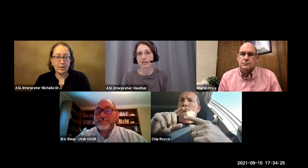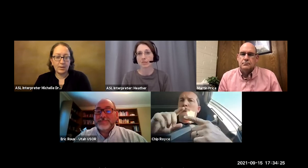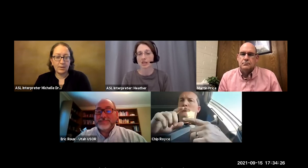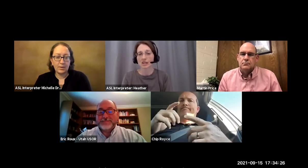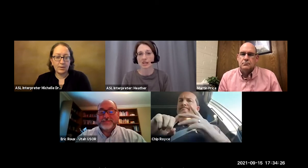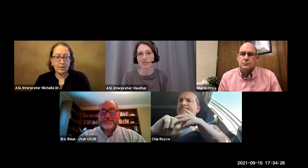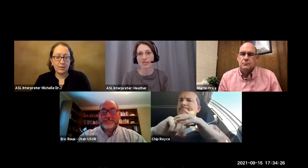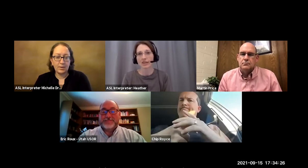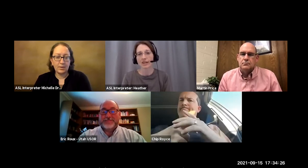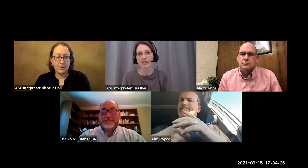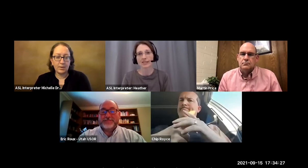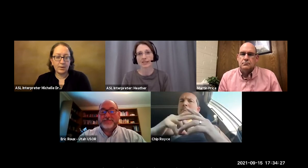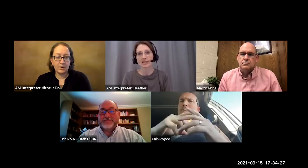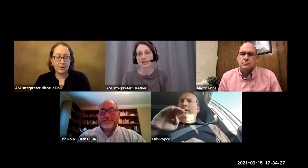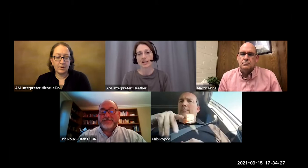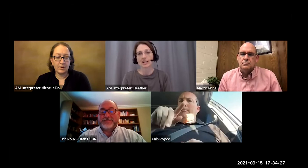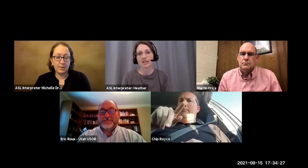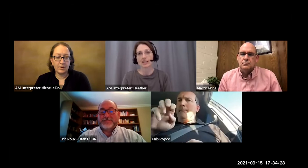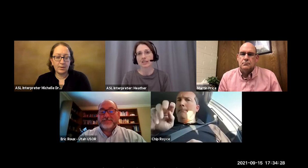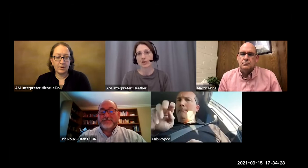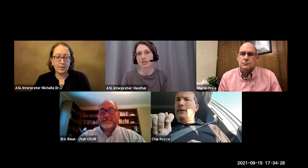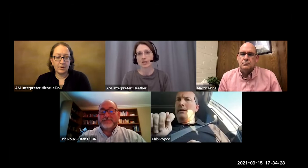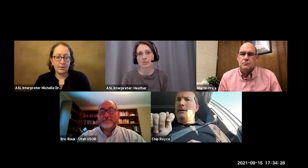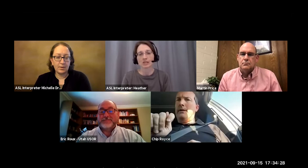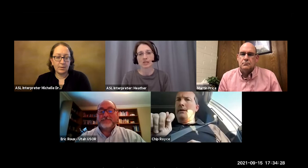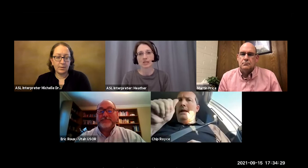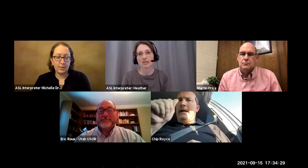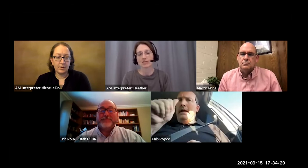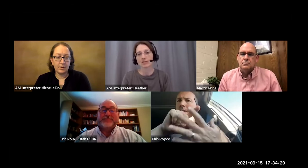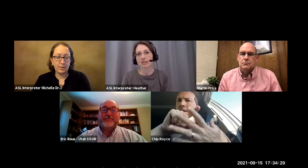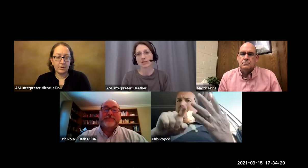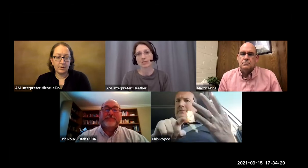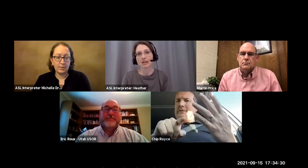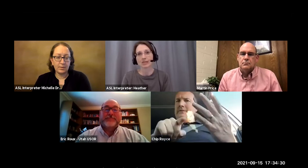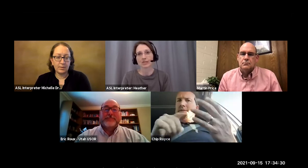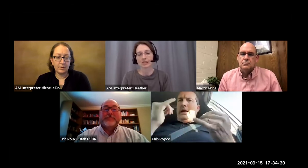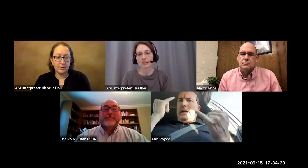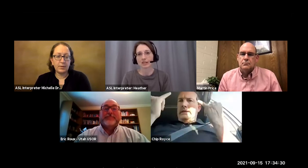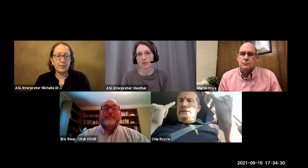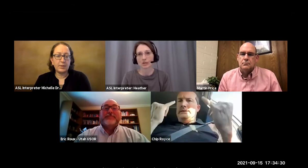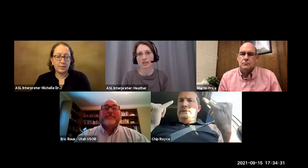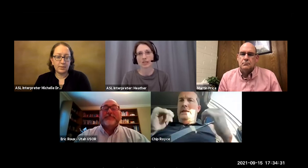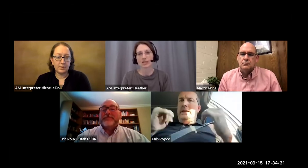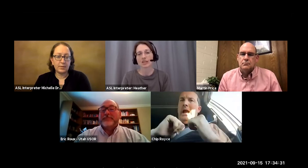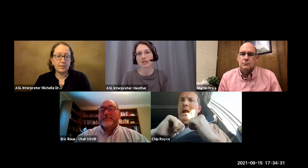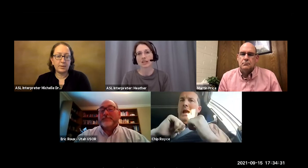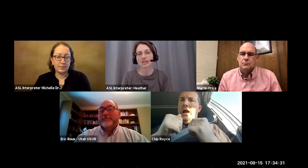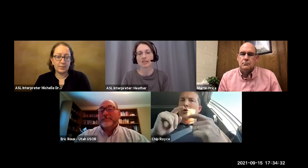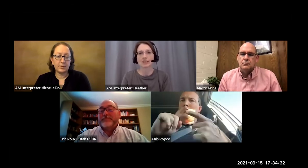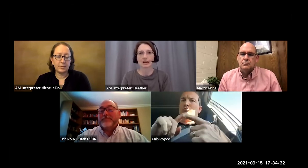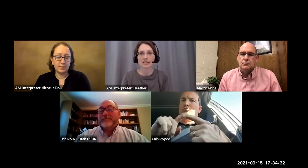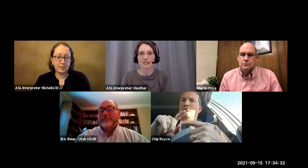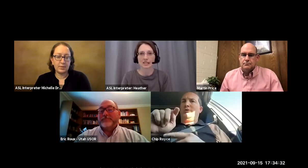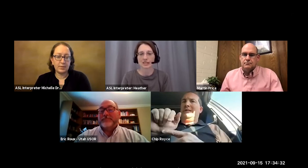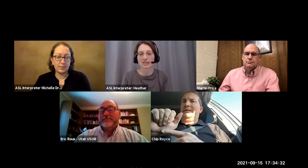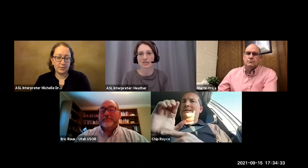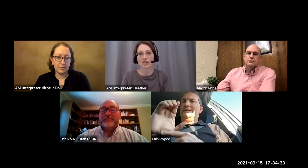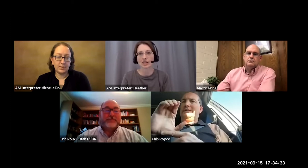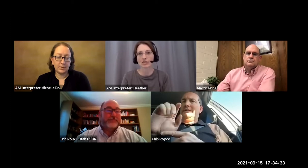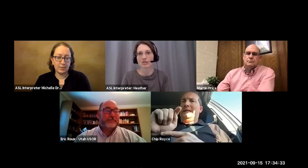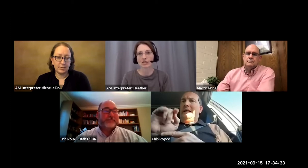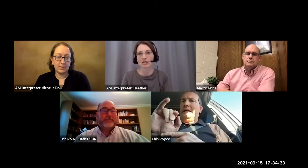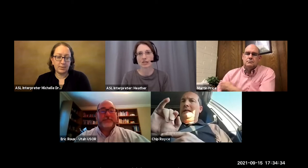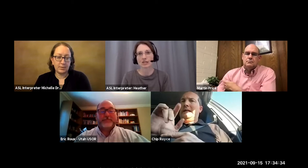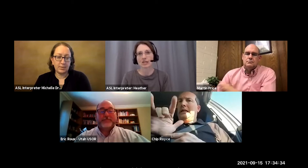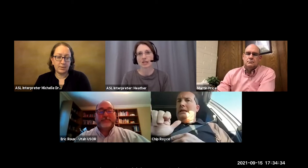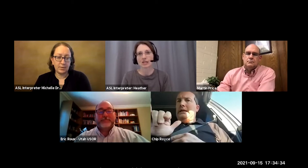a committee that is going to be gathering input and ideas as to